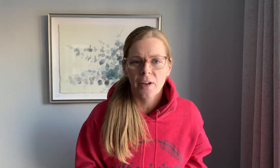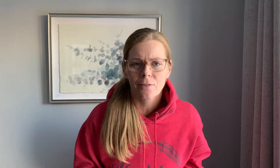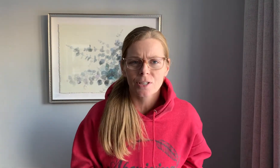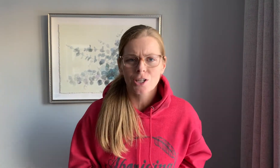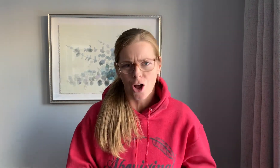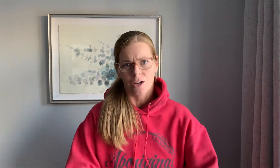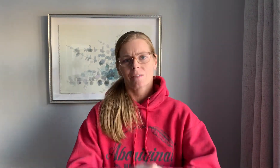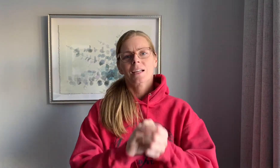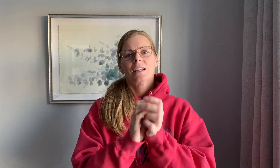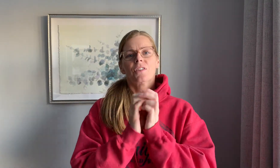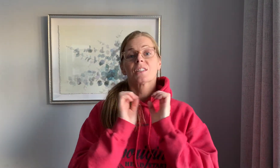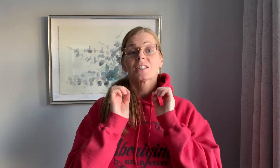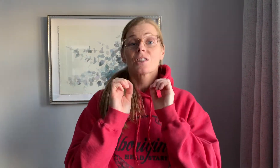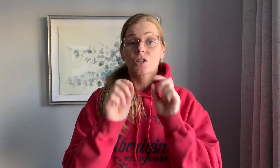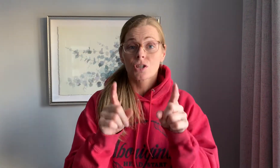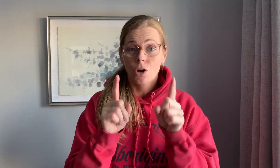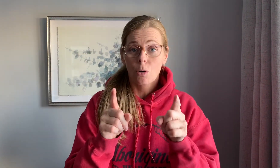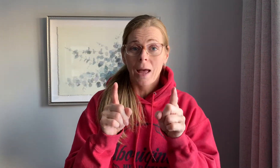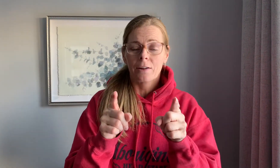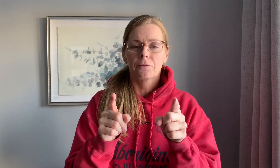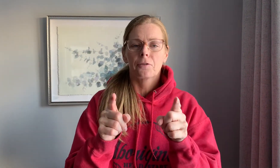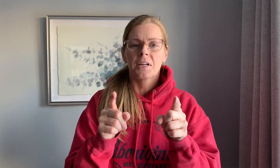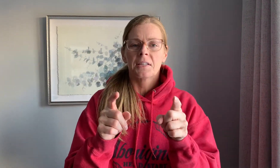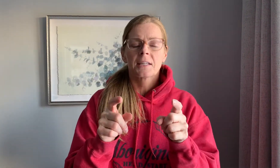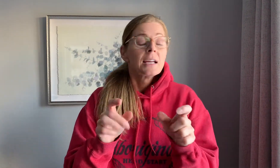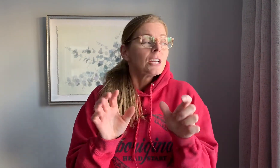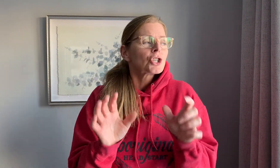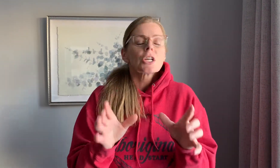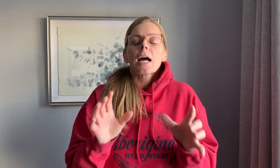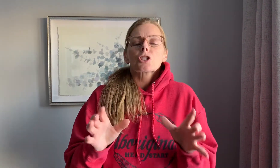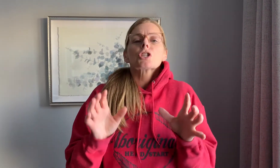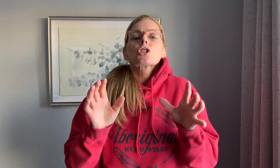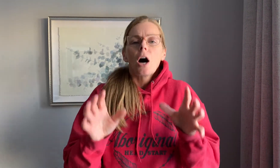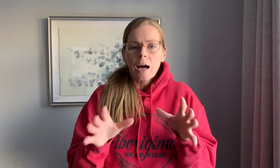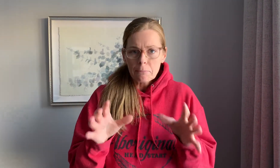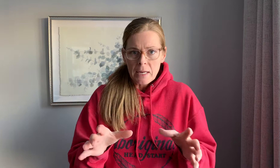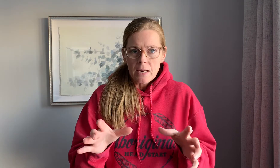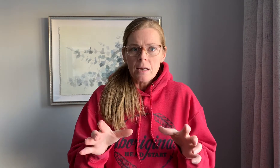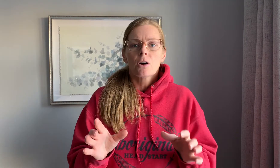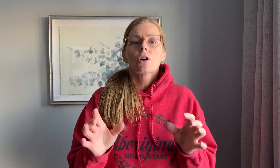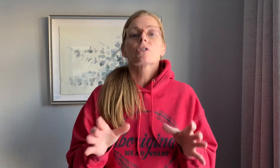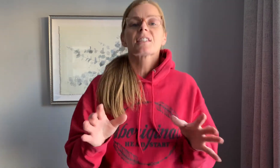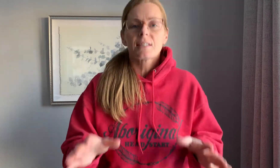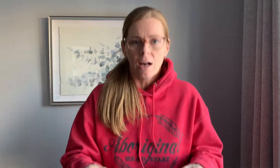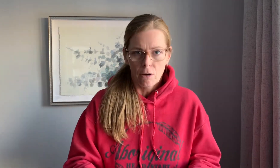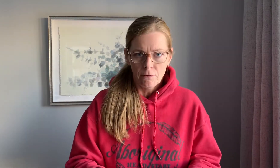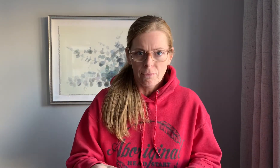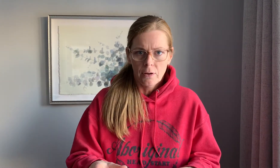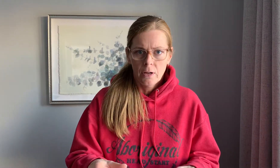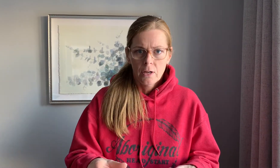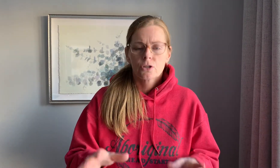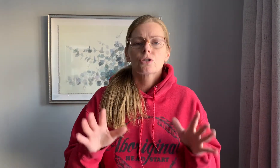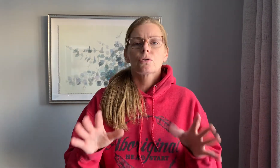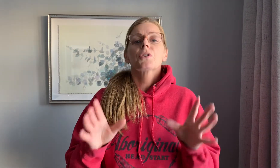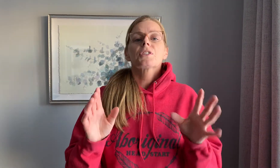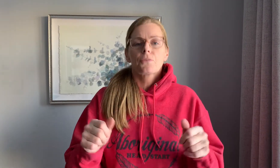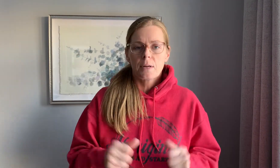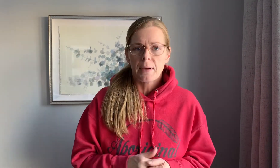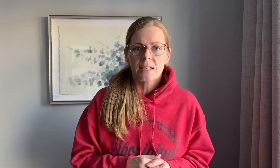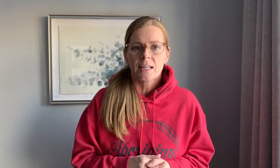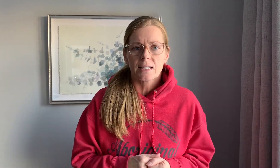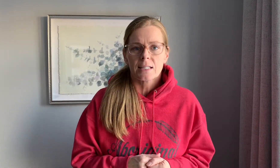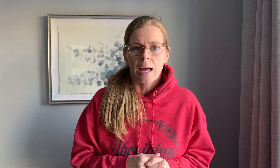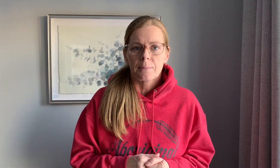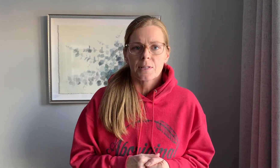Ashley's favorite song. This is the Snowman Freeze. And she actually taught me herself to do these